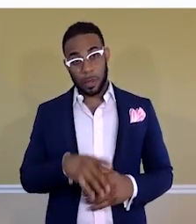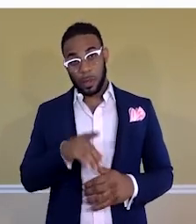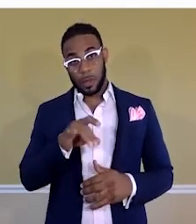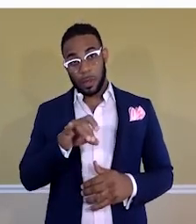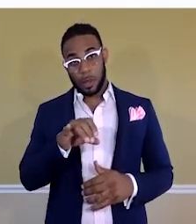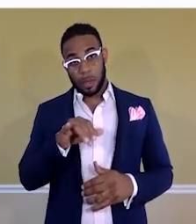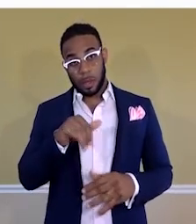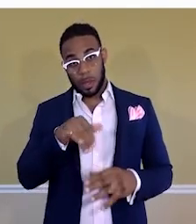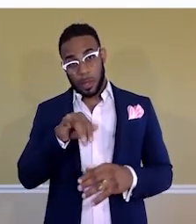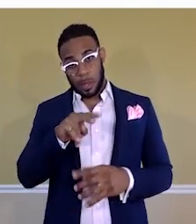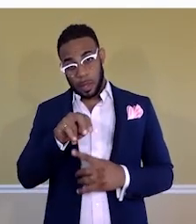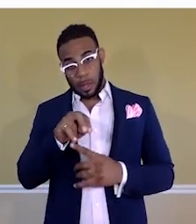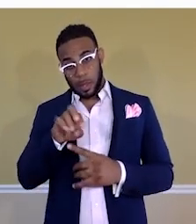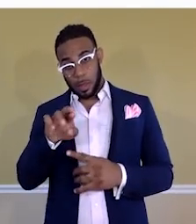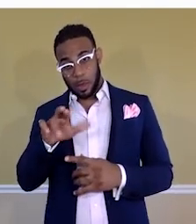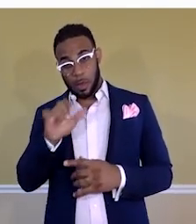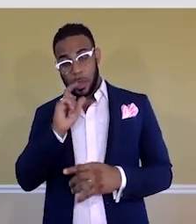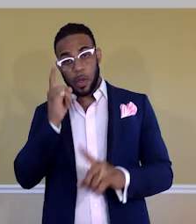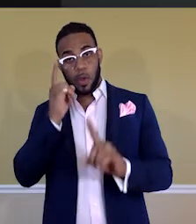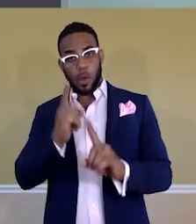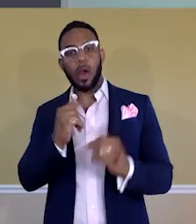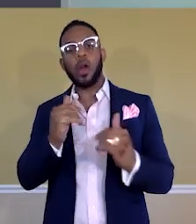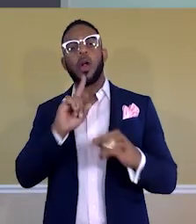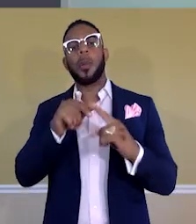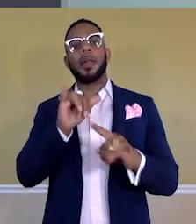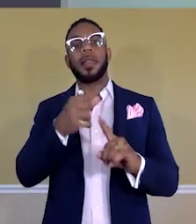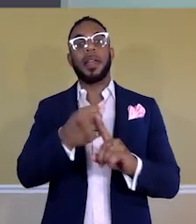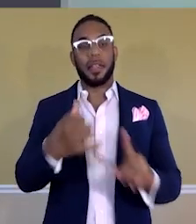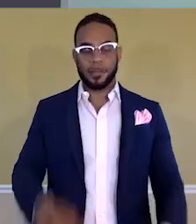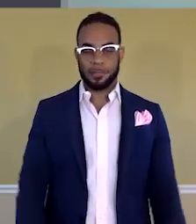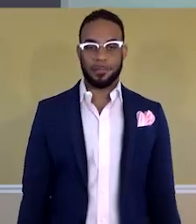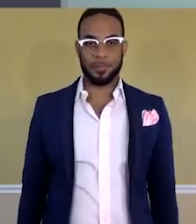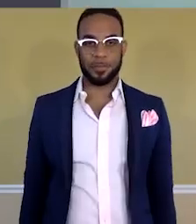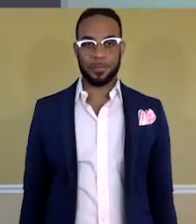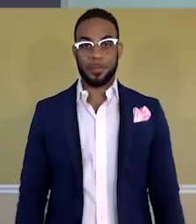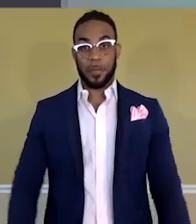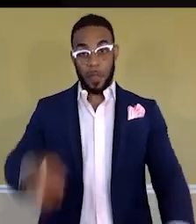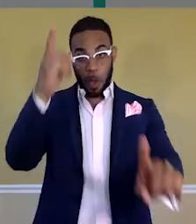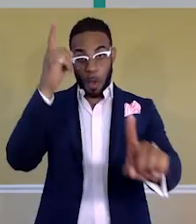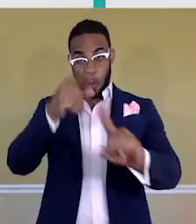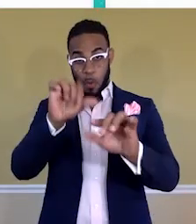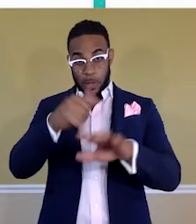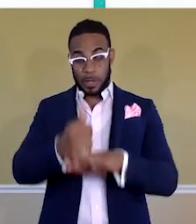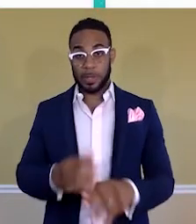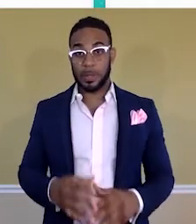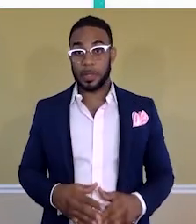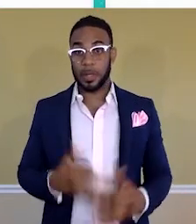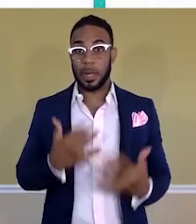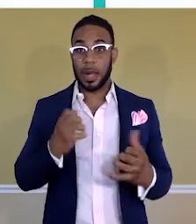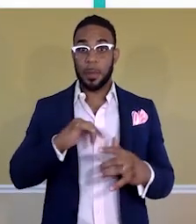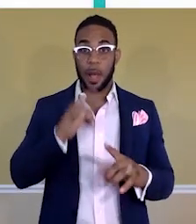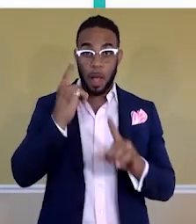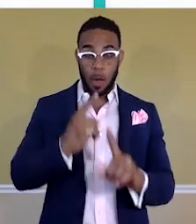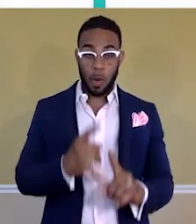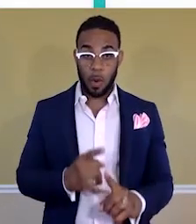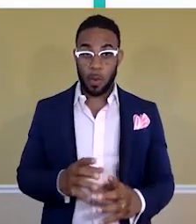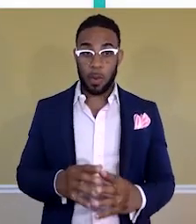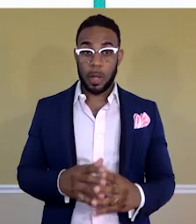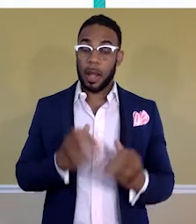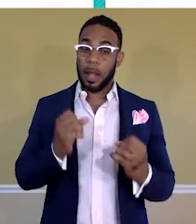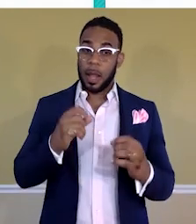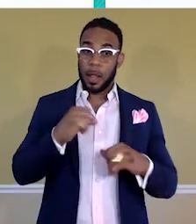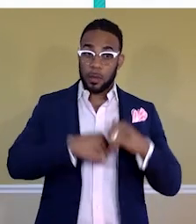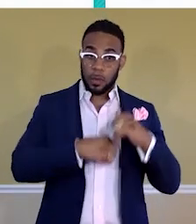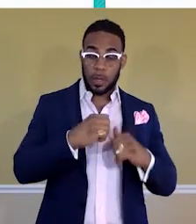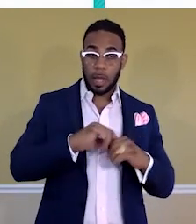anchor is going to be your goals. So let's go ahead and talk about that with goal setting. A lot of my goals, a lot of the